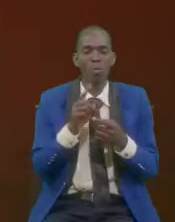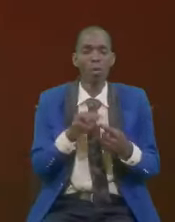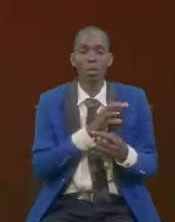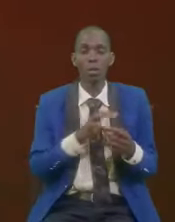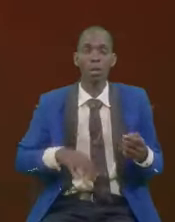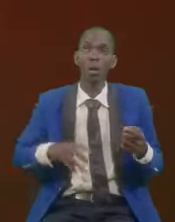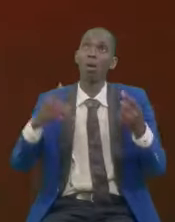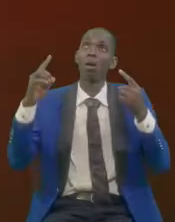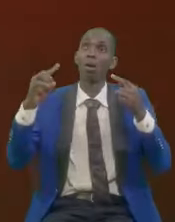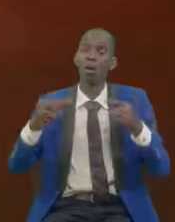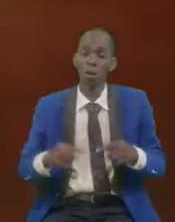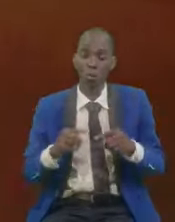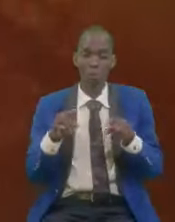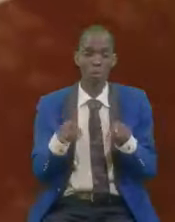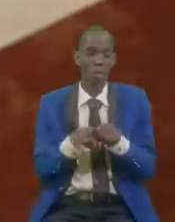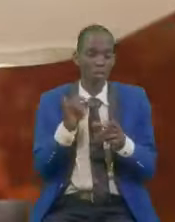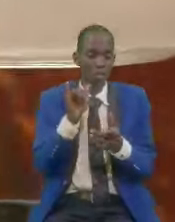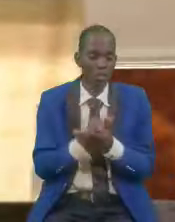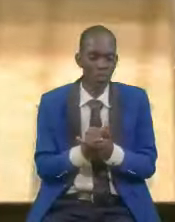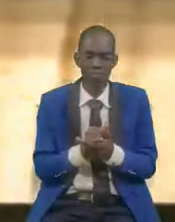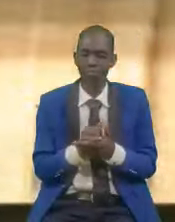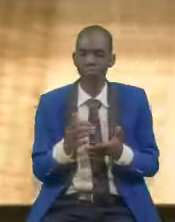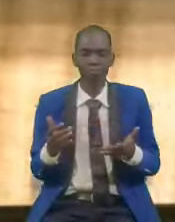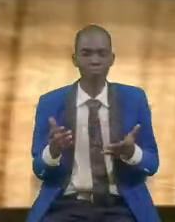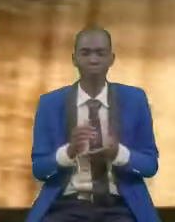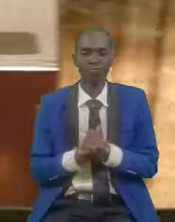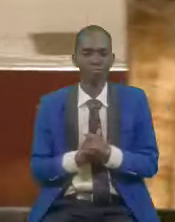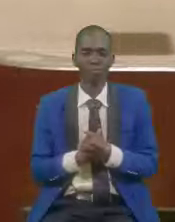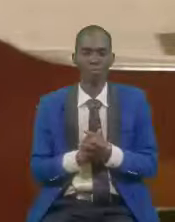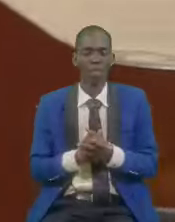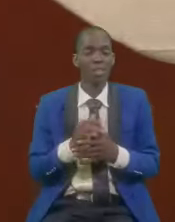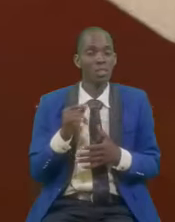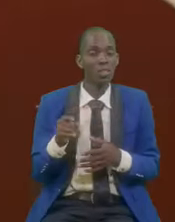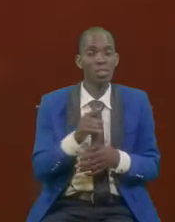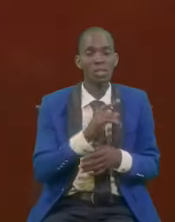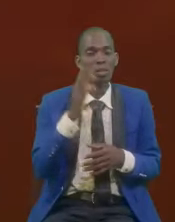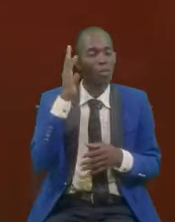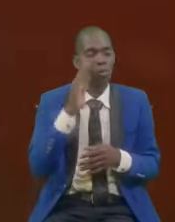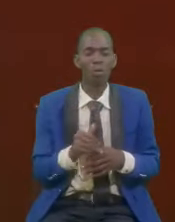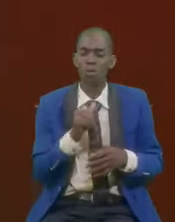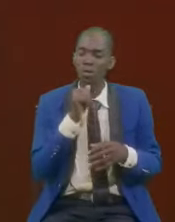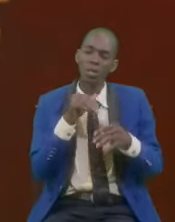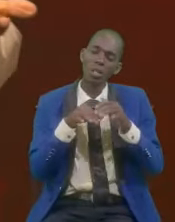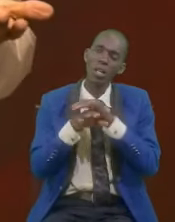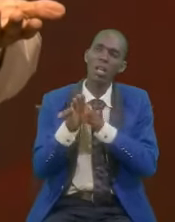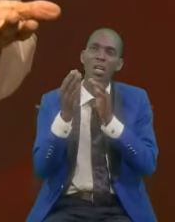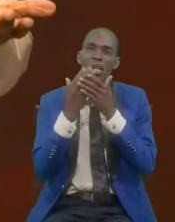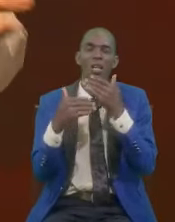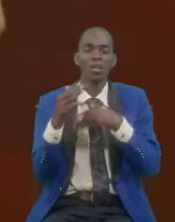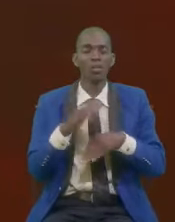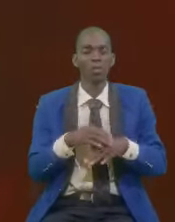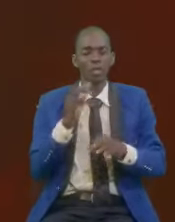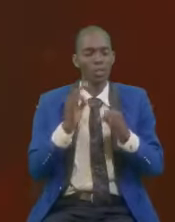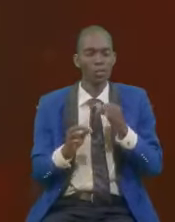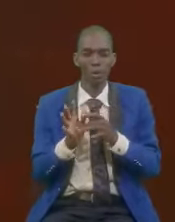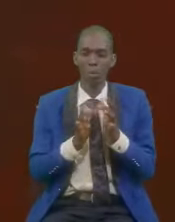meets them in that condition, they will not get to heaven if the Bible is true.